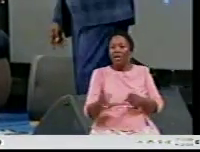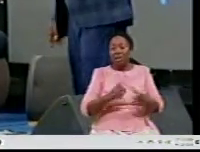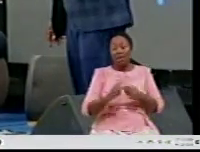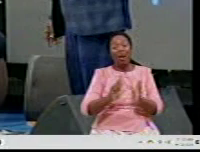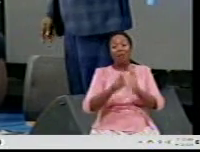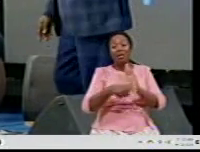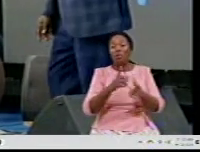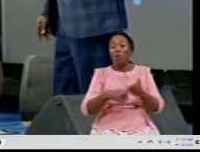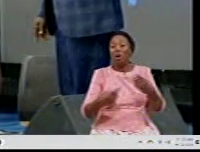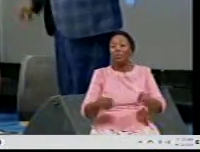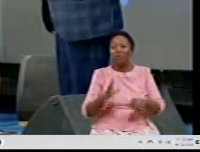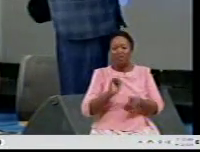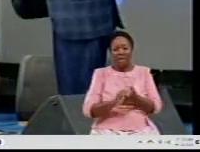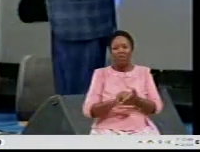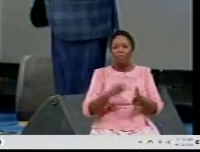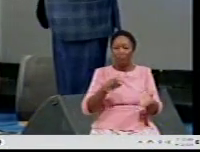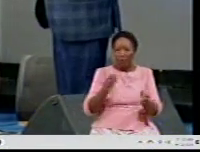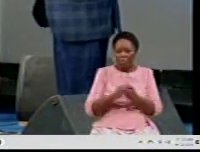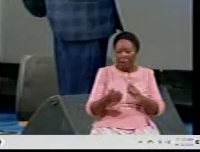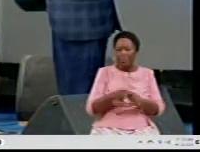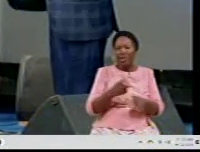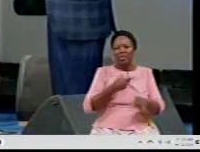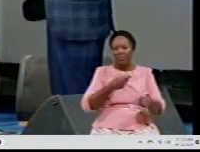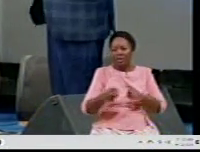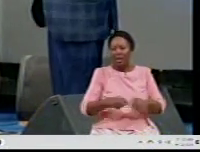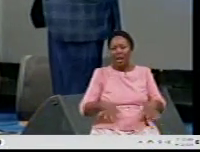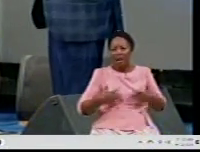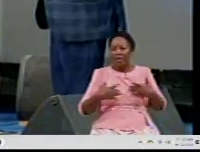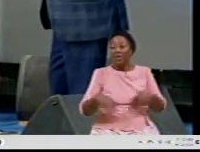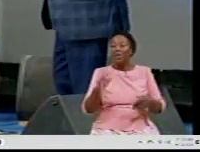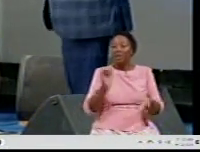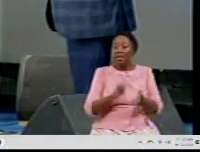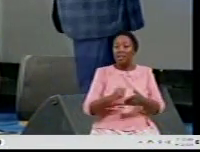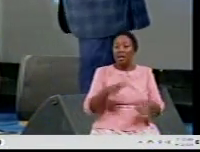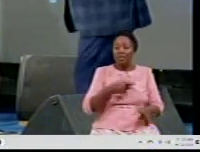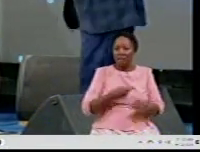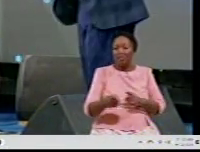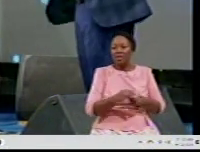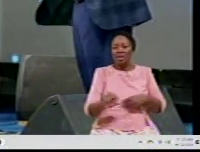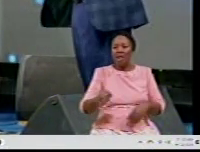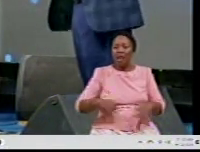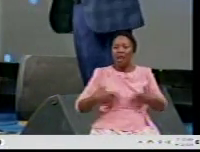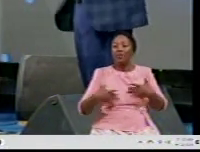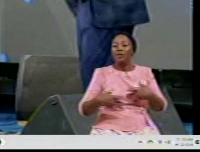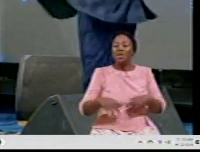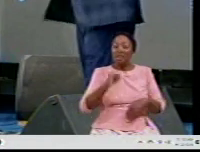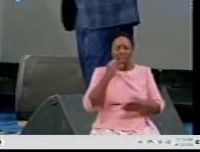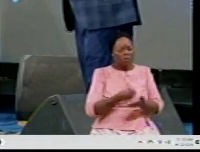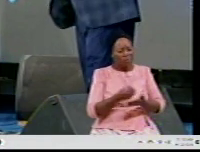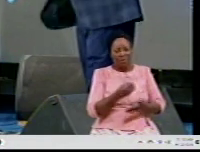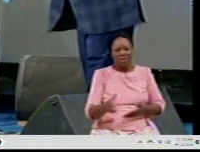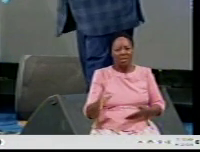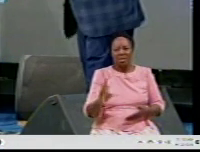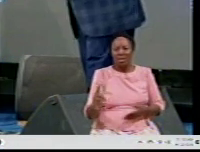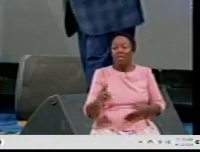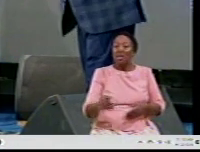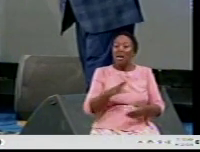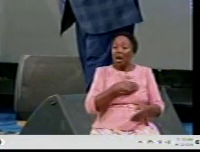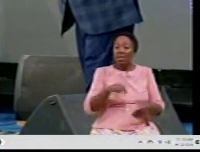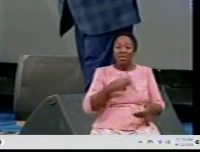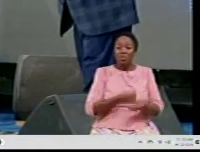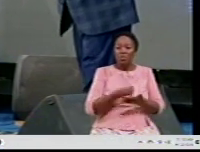Eventually, that afflicted life, eventually, that afflicting life is wasted. It's